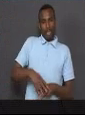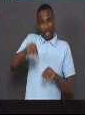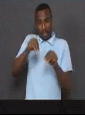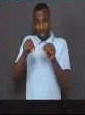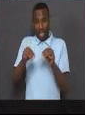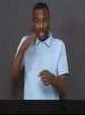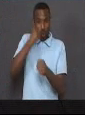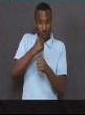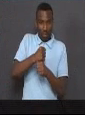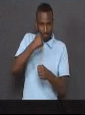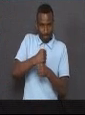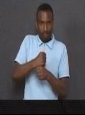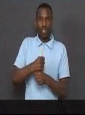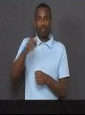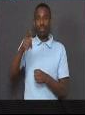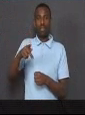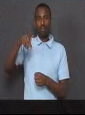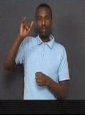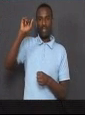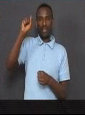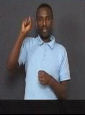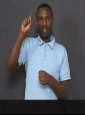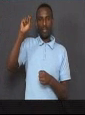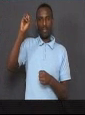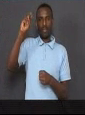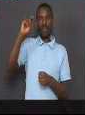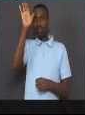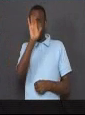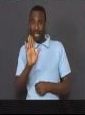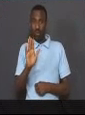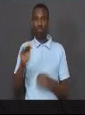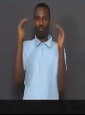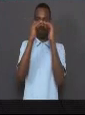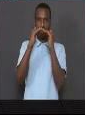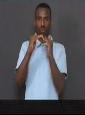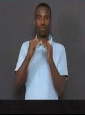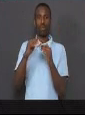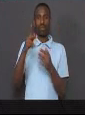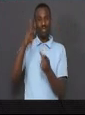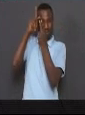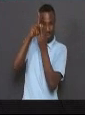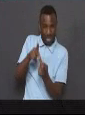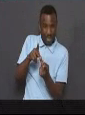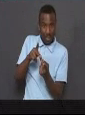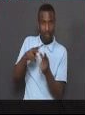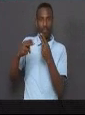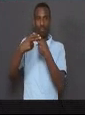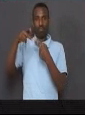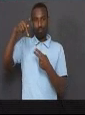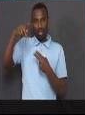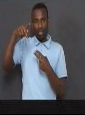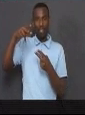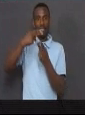The mechanical work done on the piston by the gas is equal to the